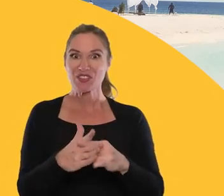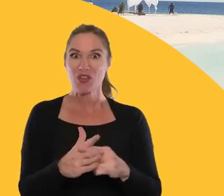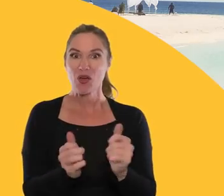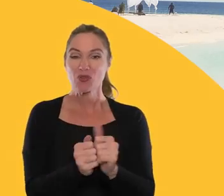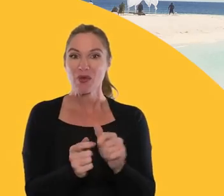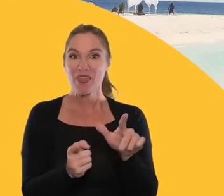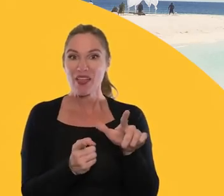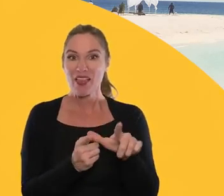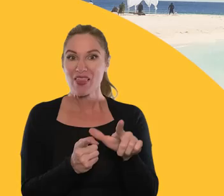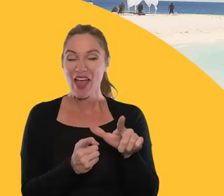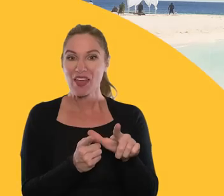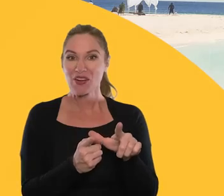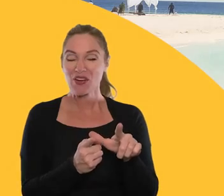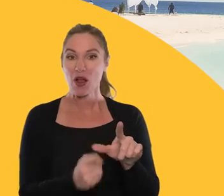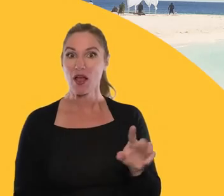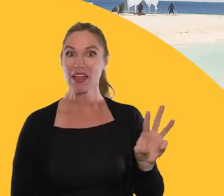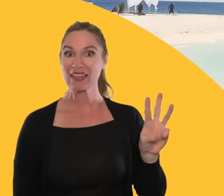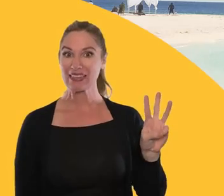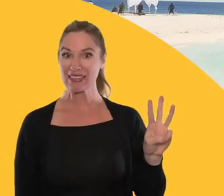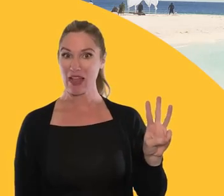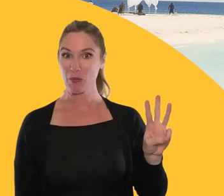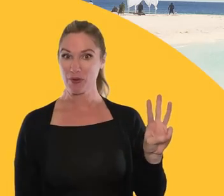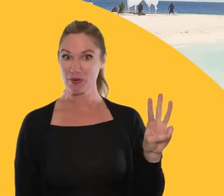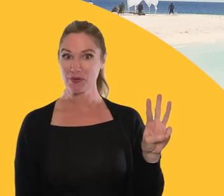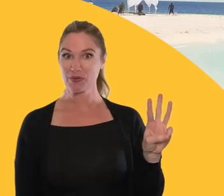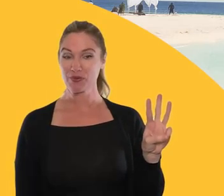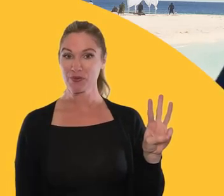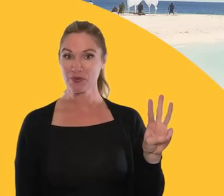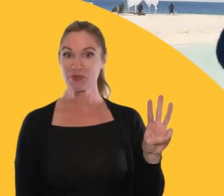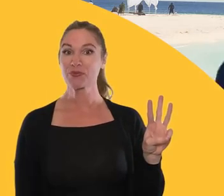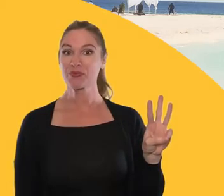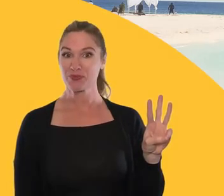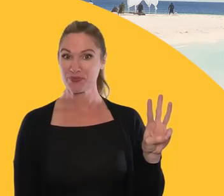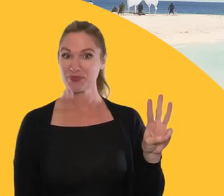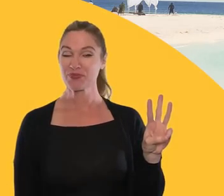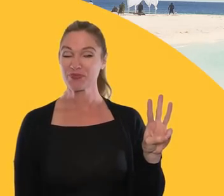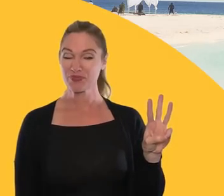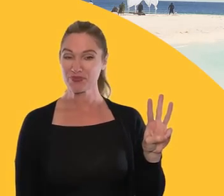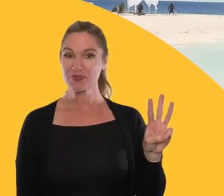Whale starts with the letter W.